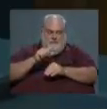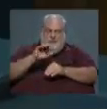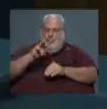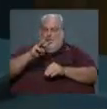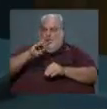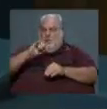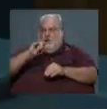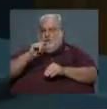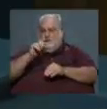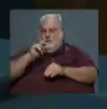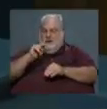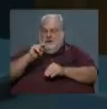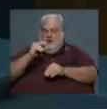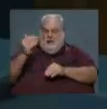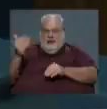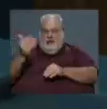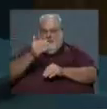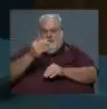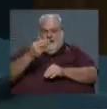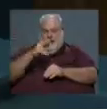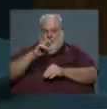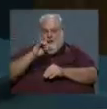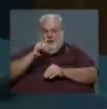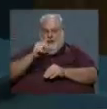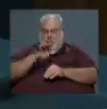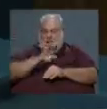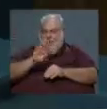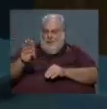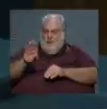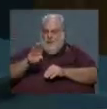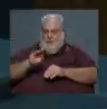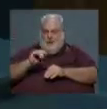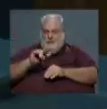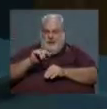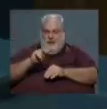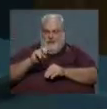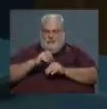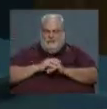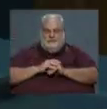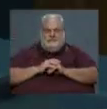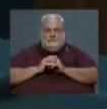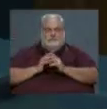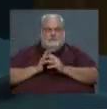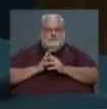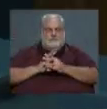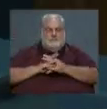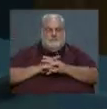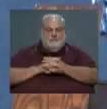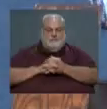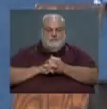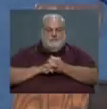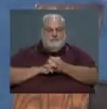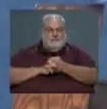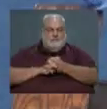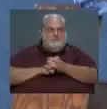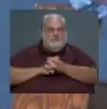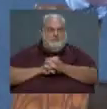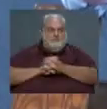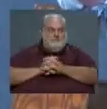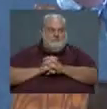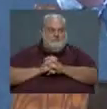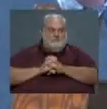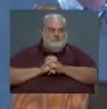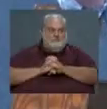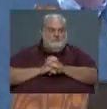Winston, and then coming back up Herrick, and then going down West Baseline. I don't see that. The only